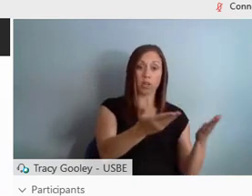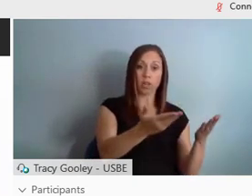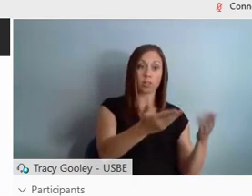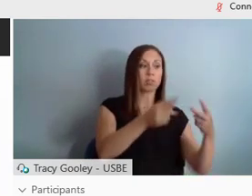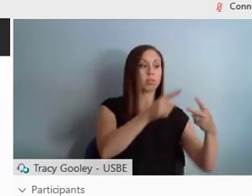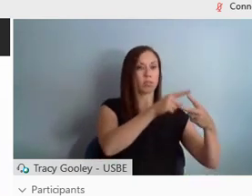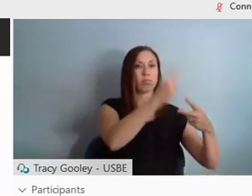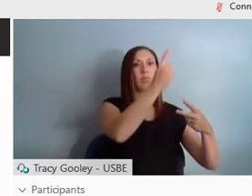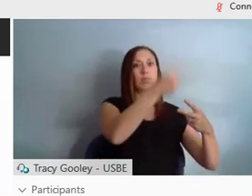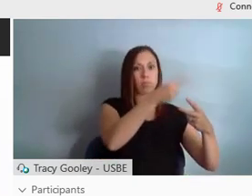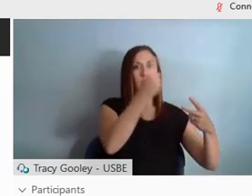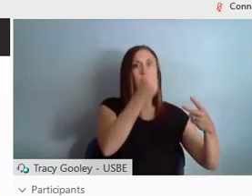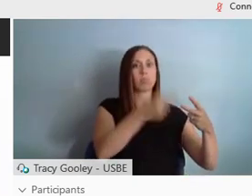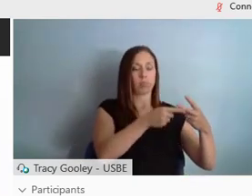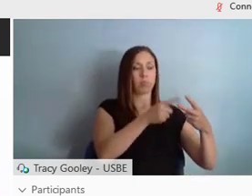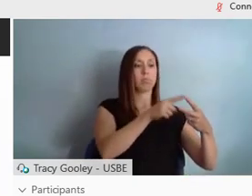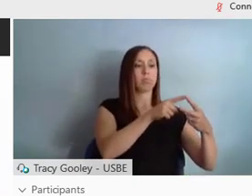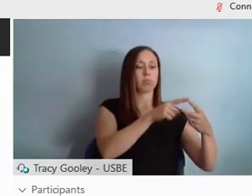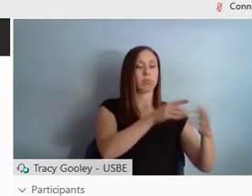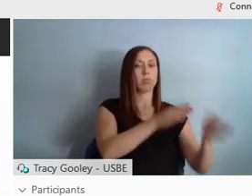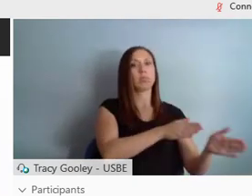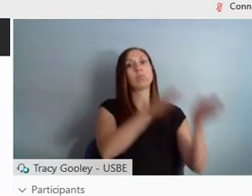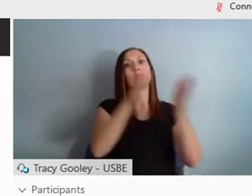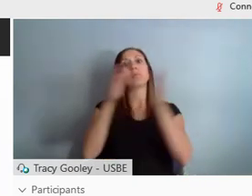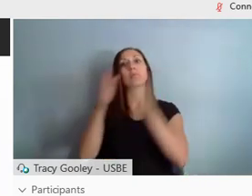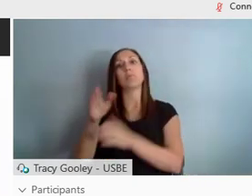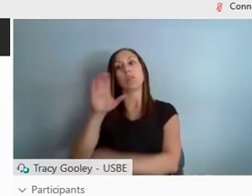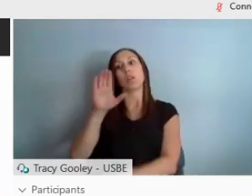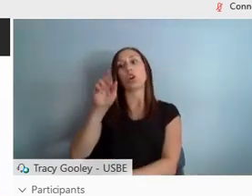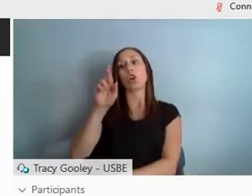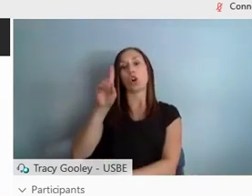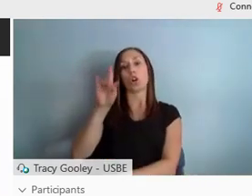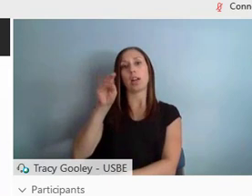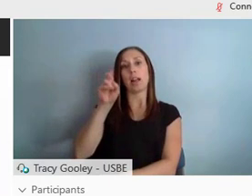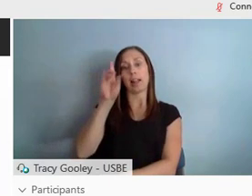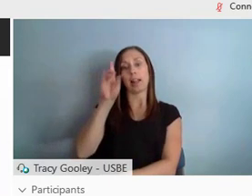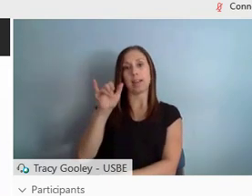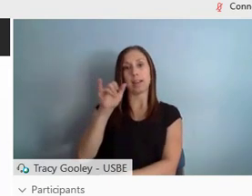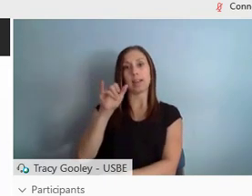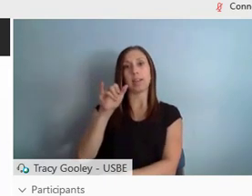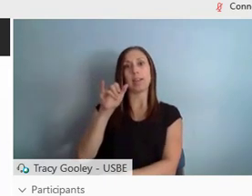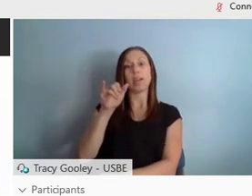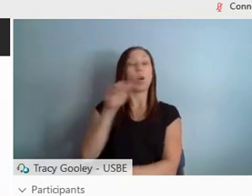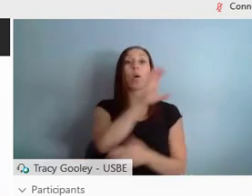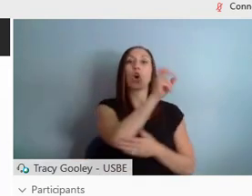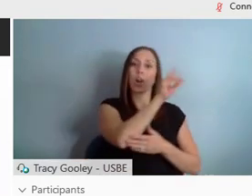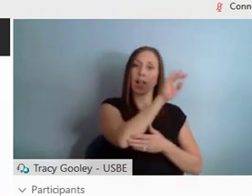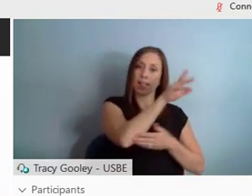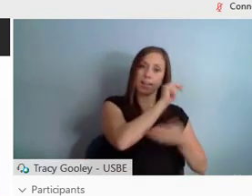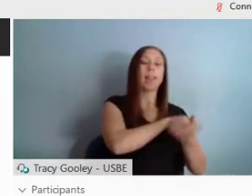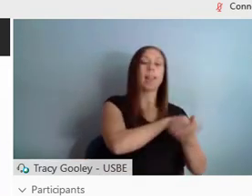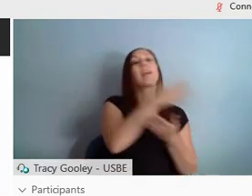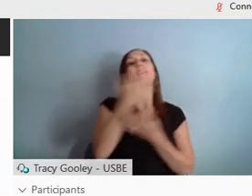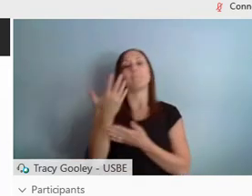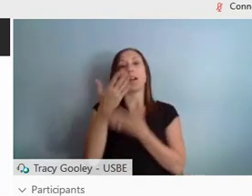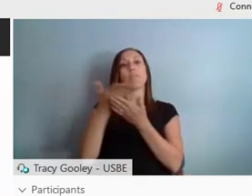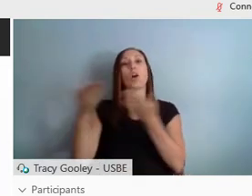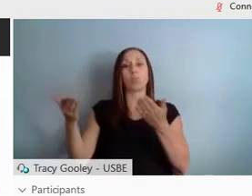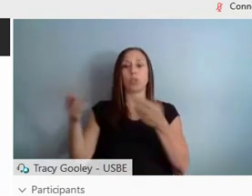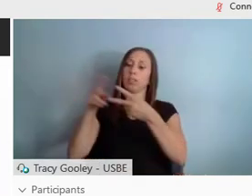both counting and one-to-one correspondence and cardinality, and then record the points for the 5 objects as